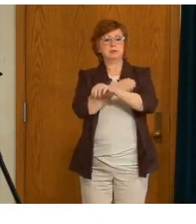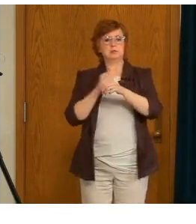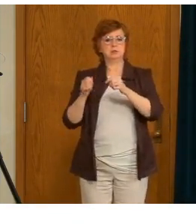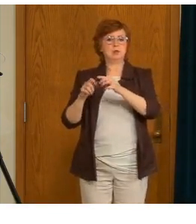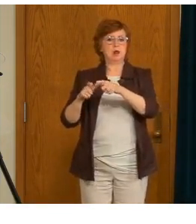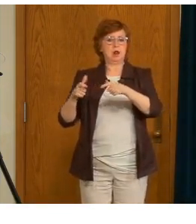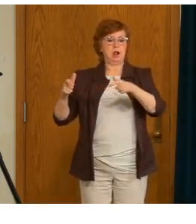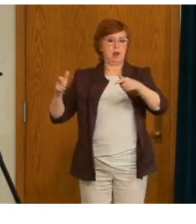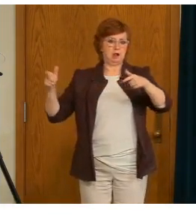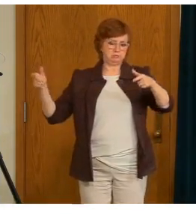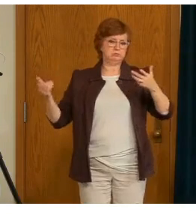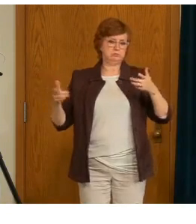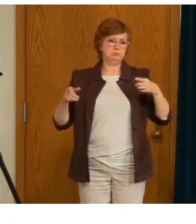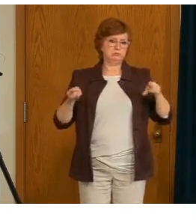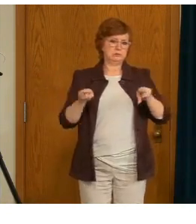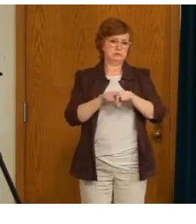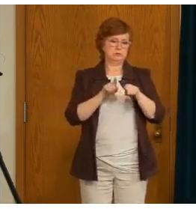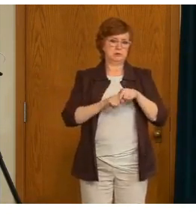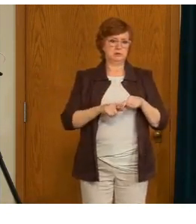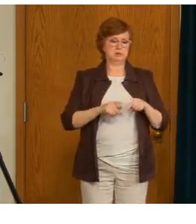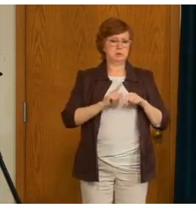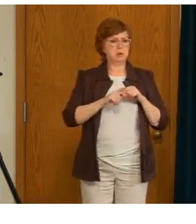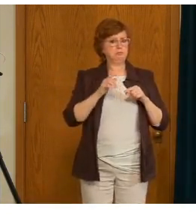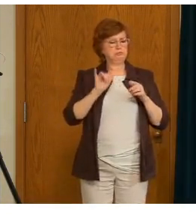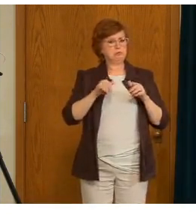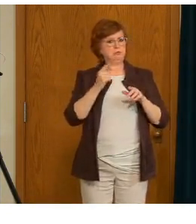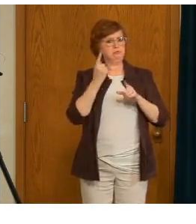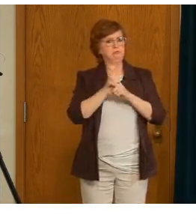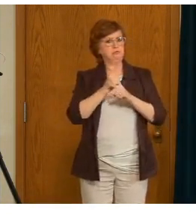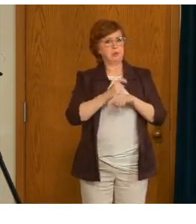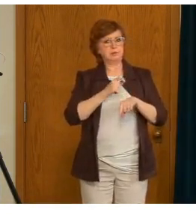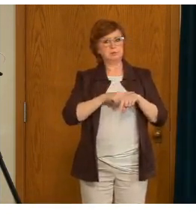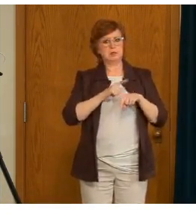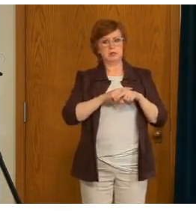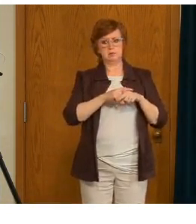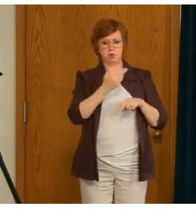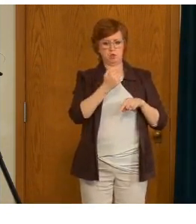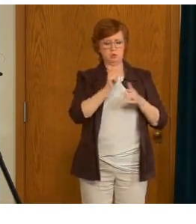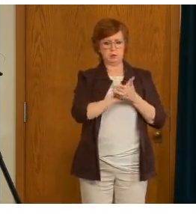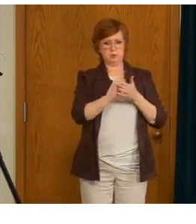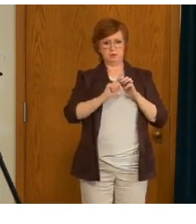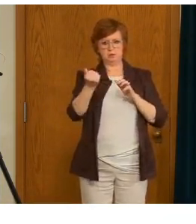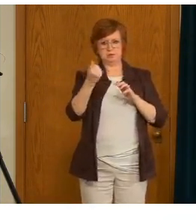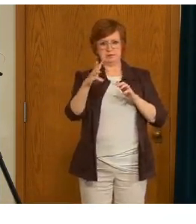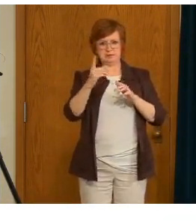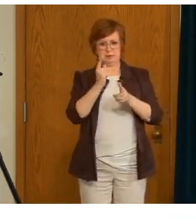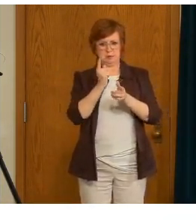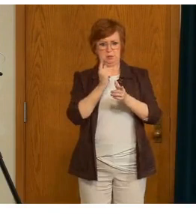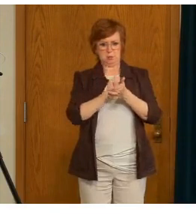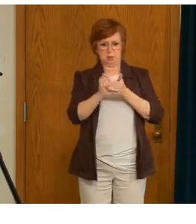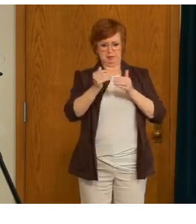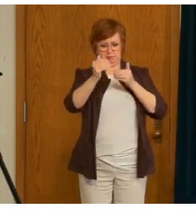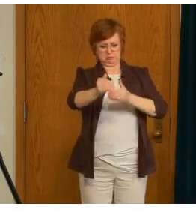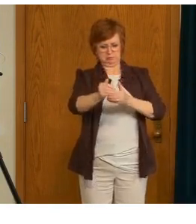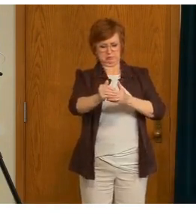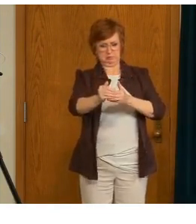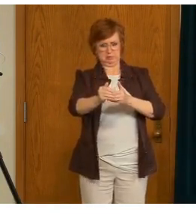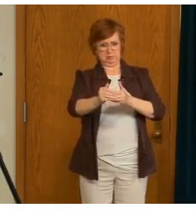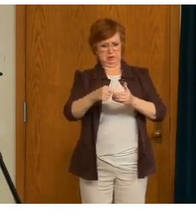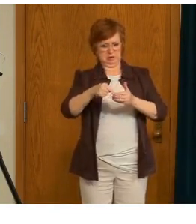is recommending. Dr. Shahab or Scott, did you want to? So I'll if I could, Minister, is Lynn,